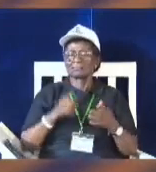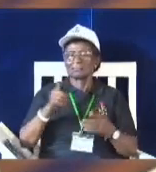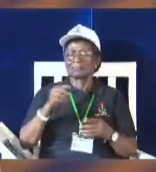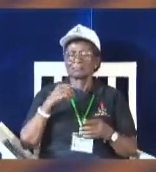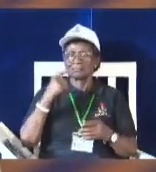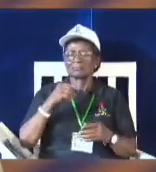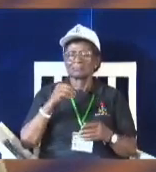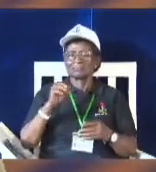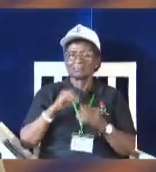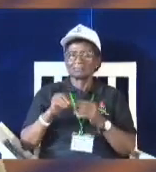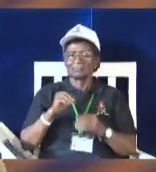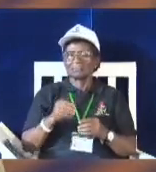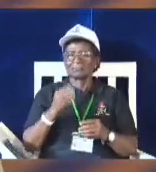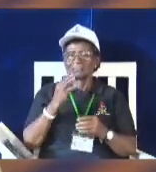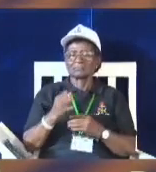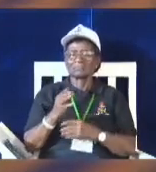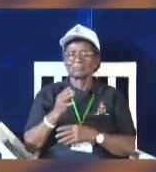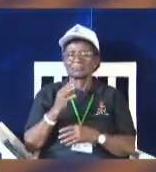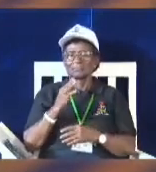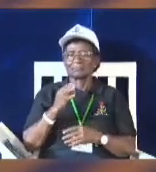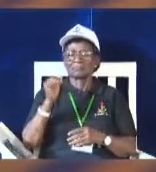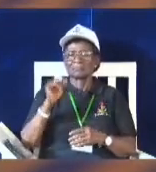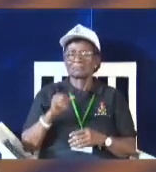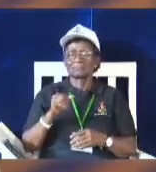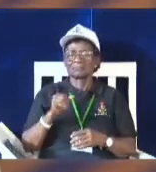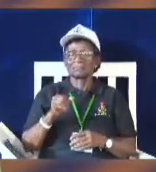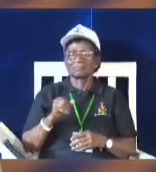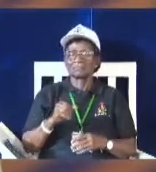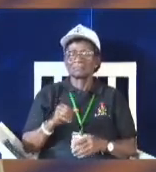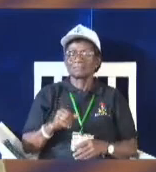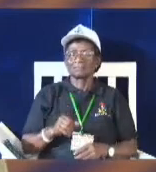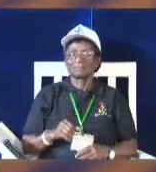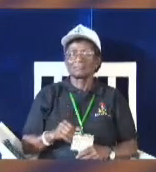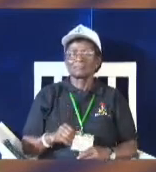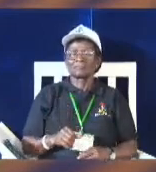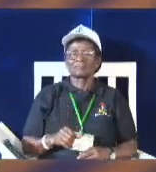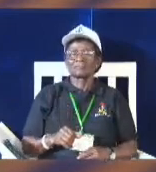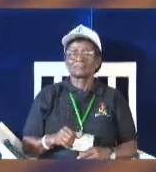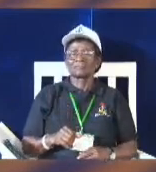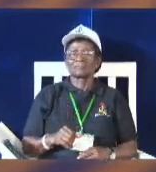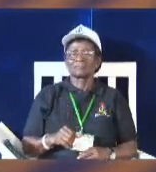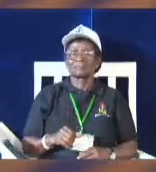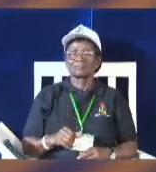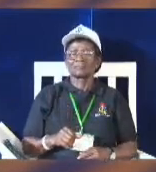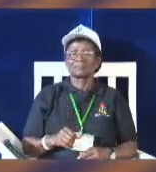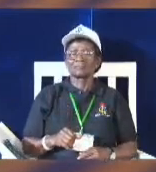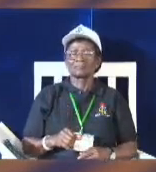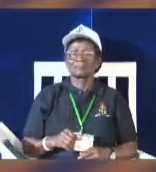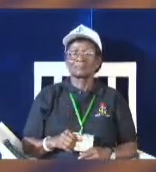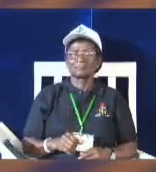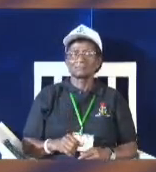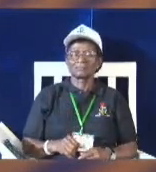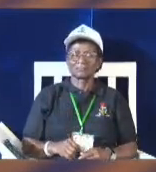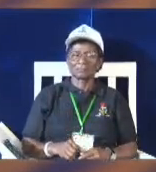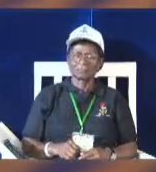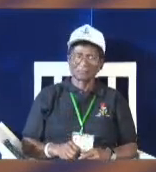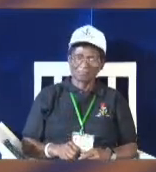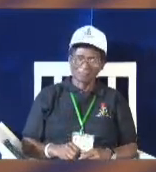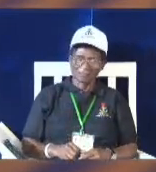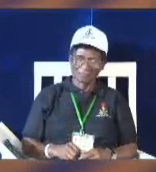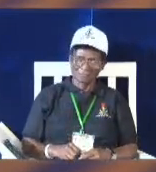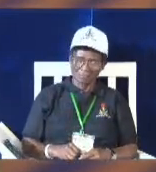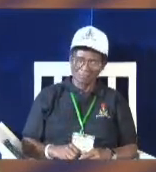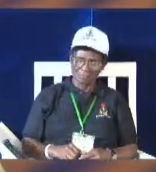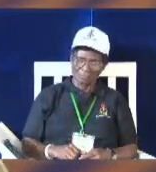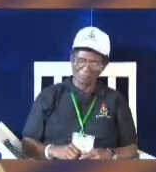Maybe he thought you were asking for somebody who needs prayers for healing." So let's follow him